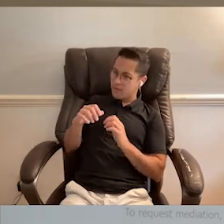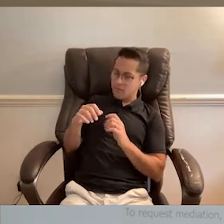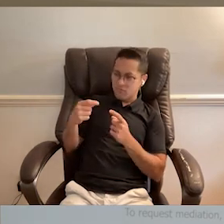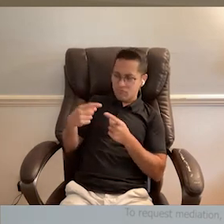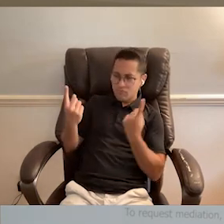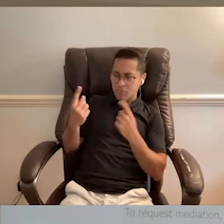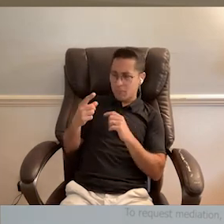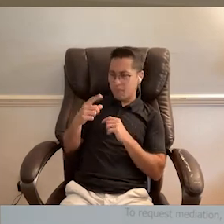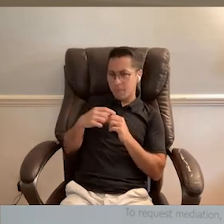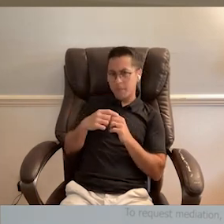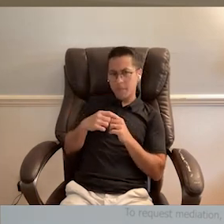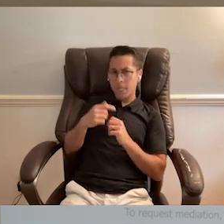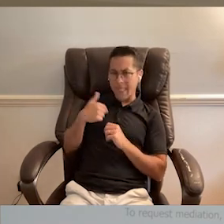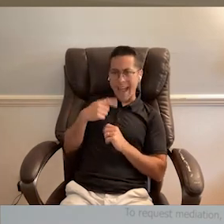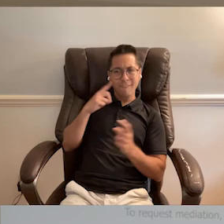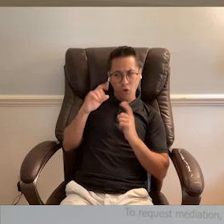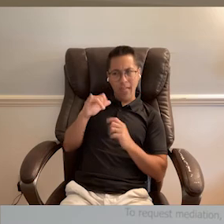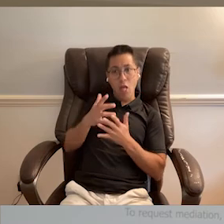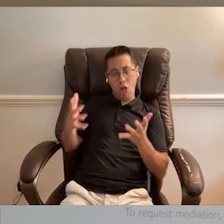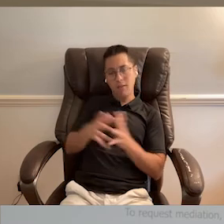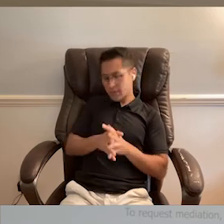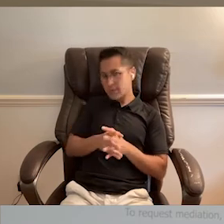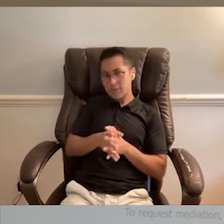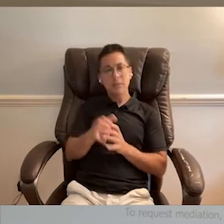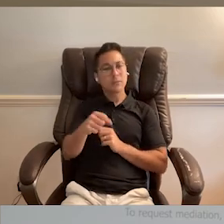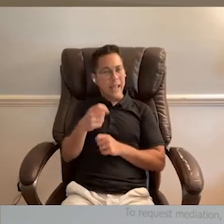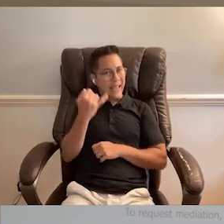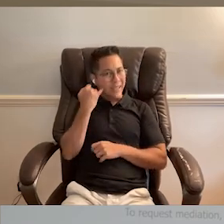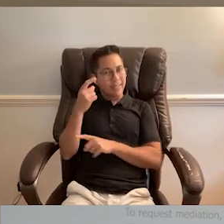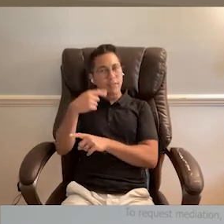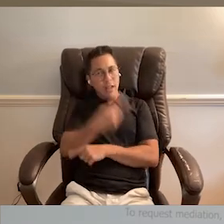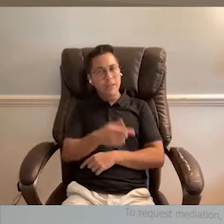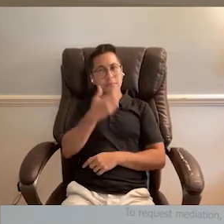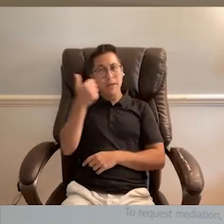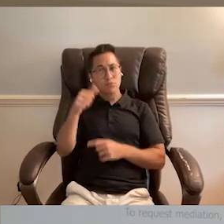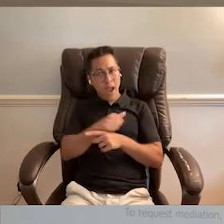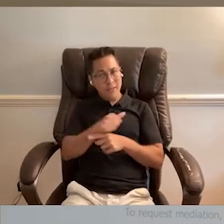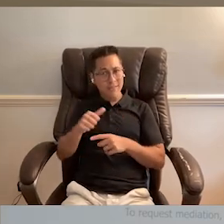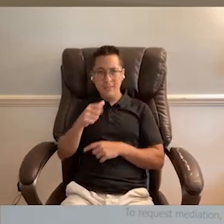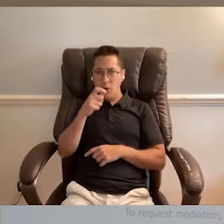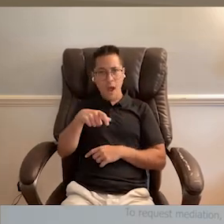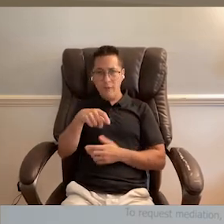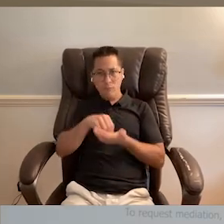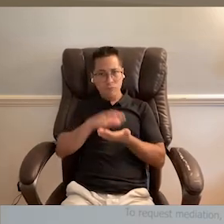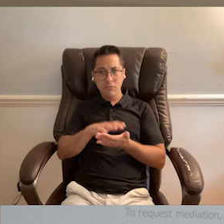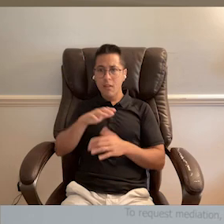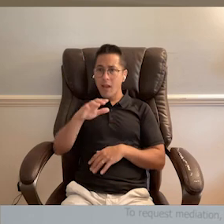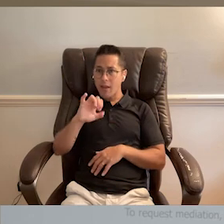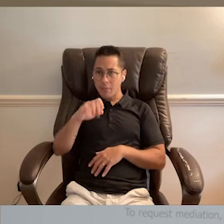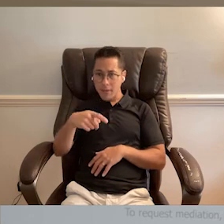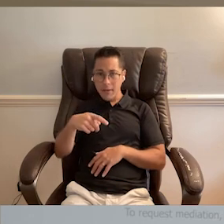I've heard that a lot. Right, if they're telling you it's best practice and they don't need to put it on the IEP because we do it anyway,